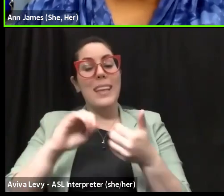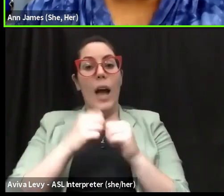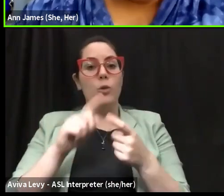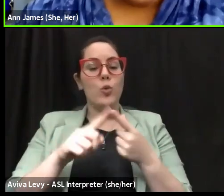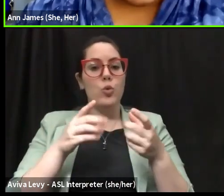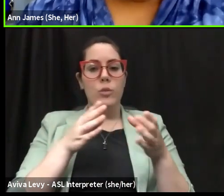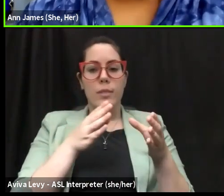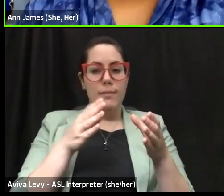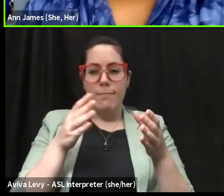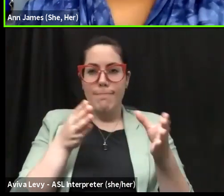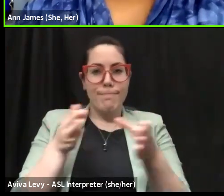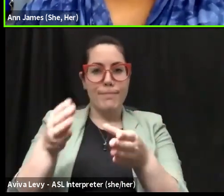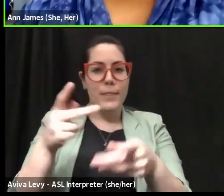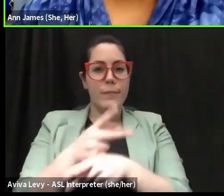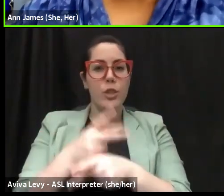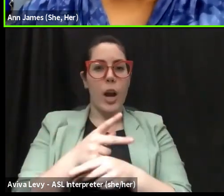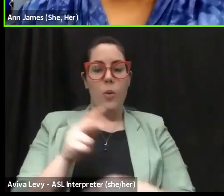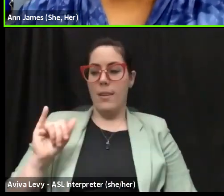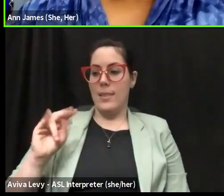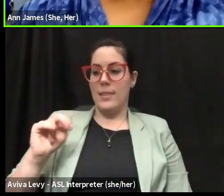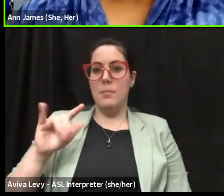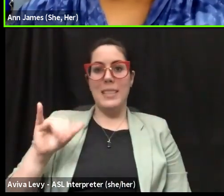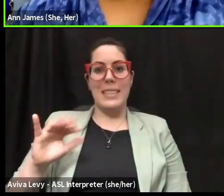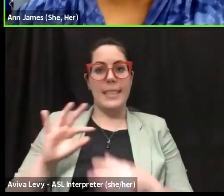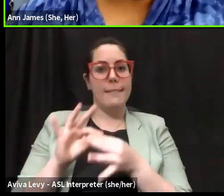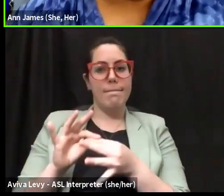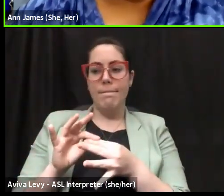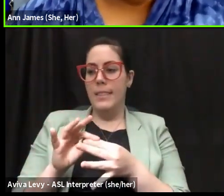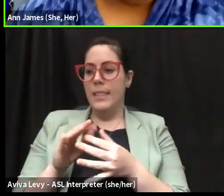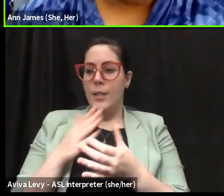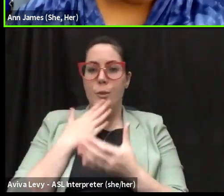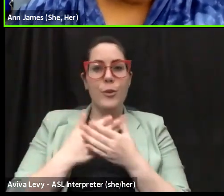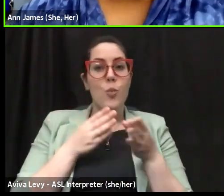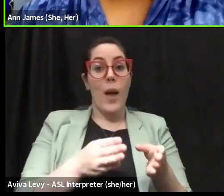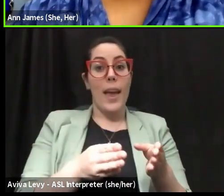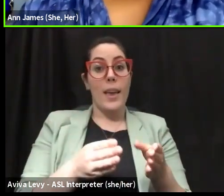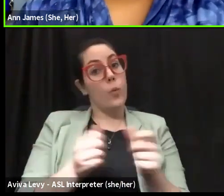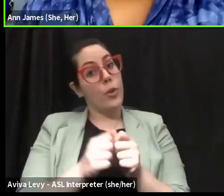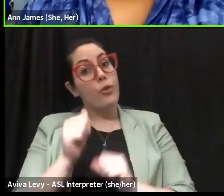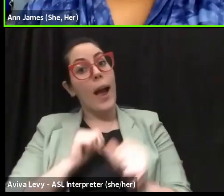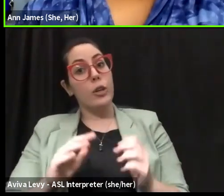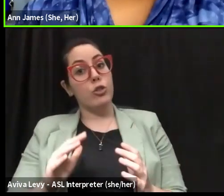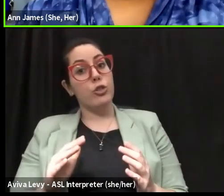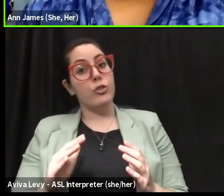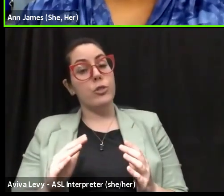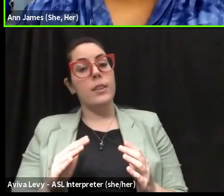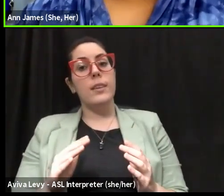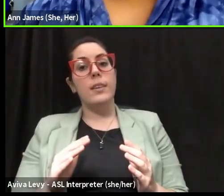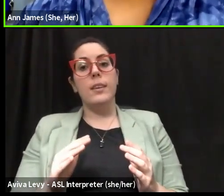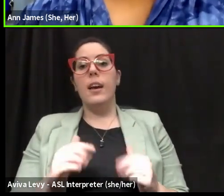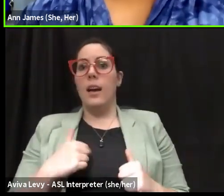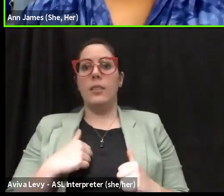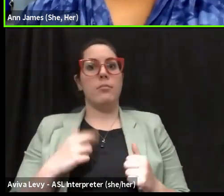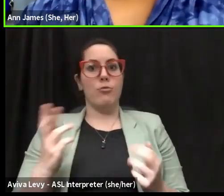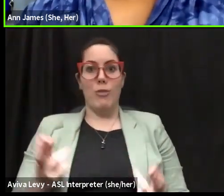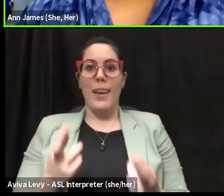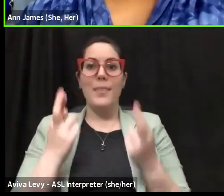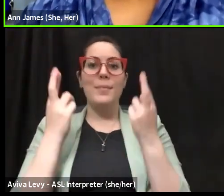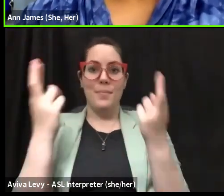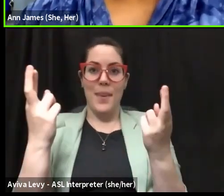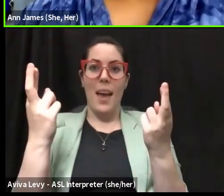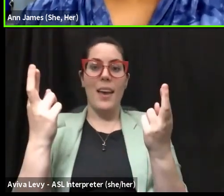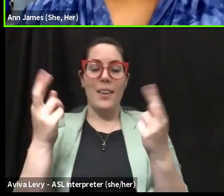a healthy way for with your actors forward. And I highly recommend that